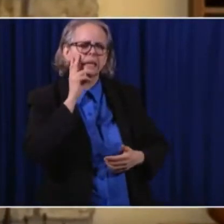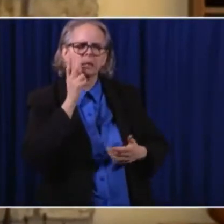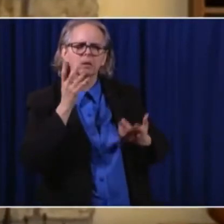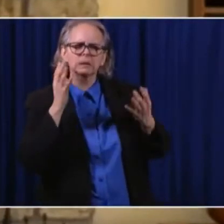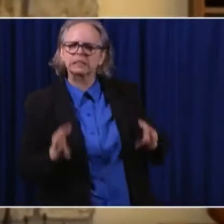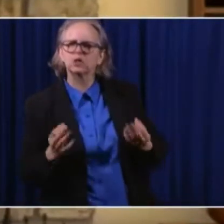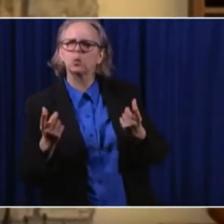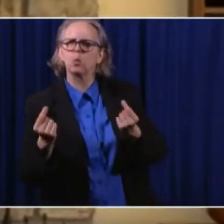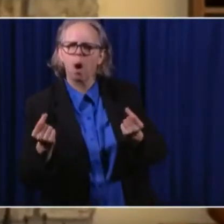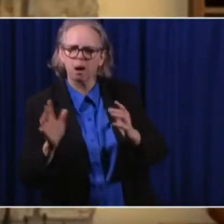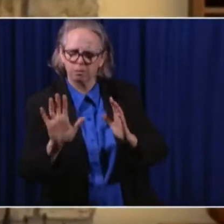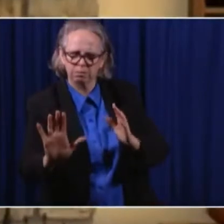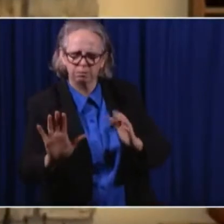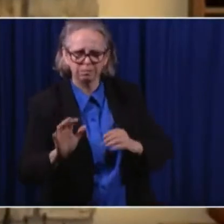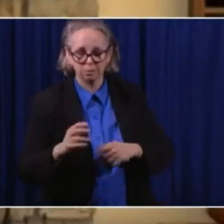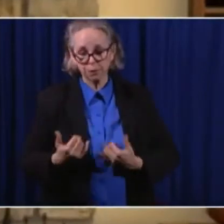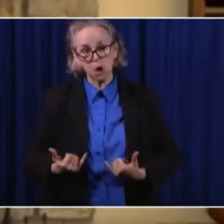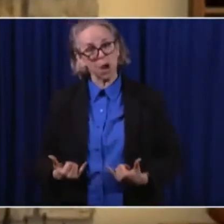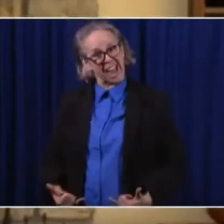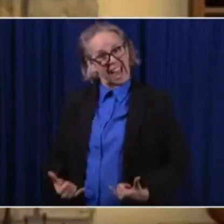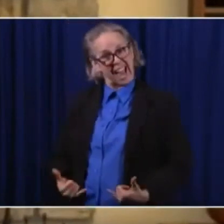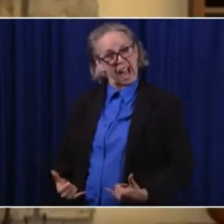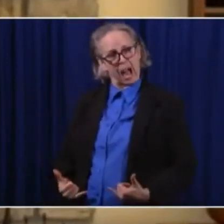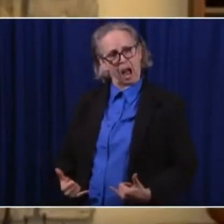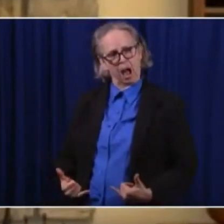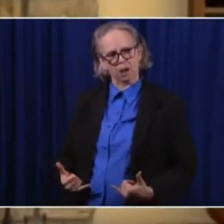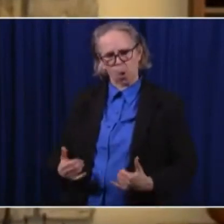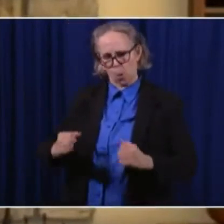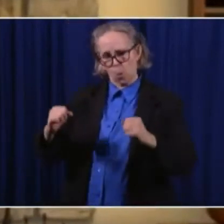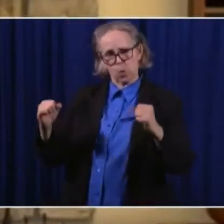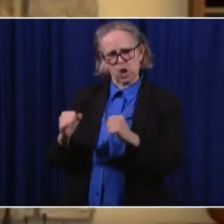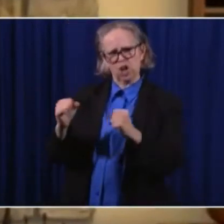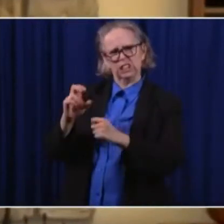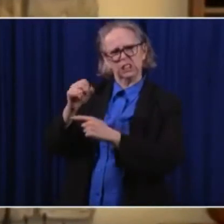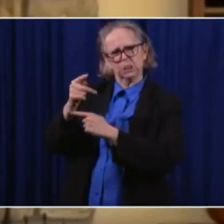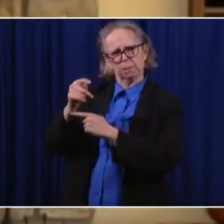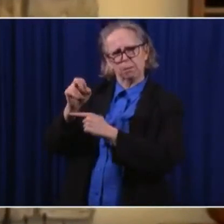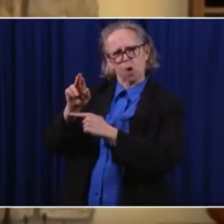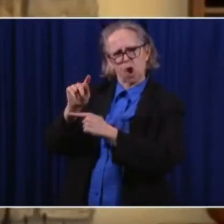would proceed with a limit on number of spectators.